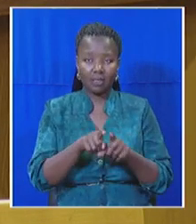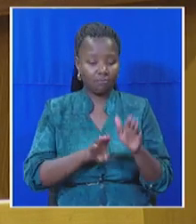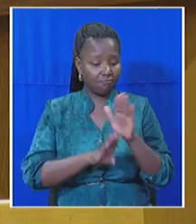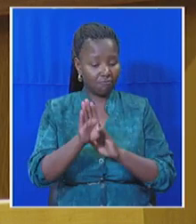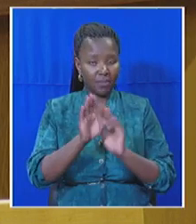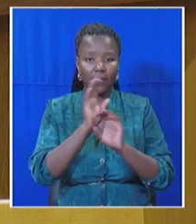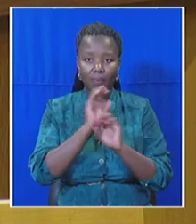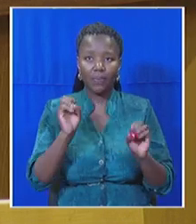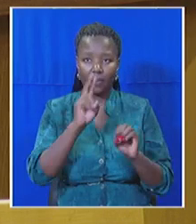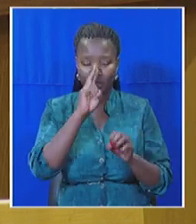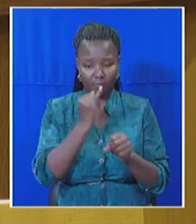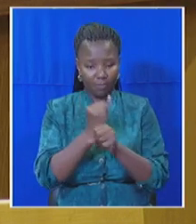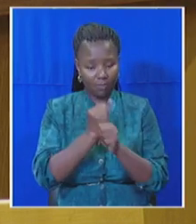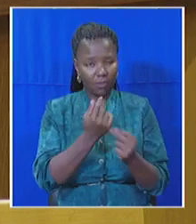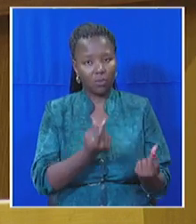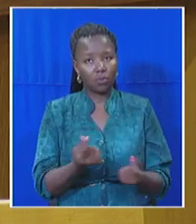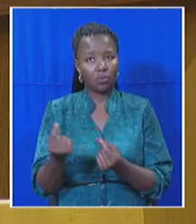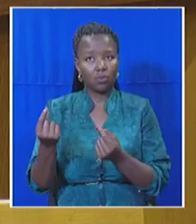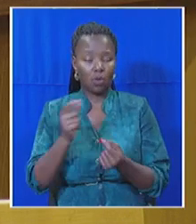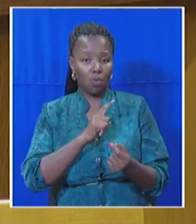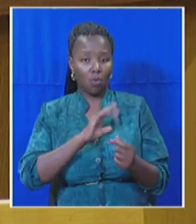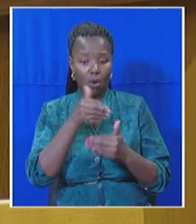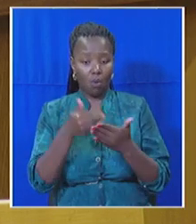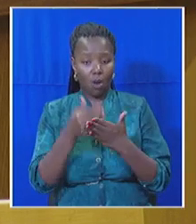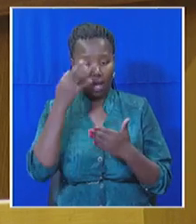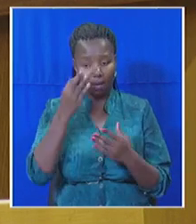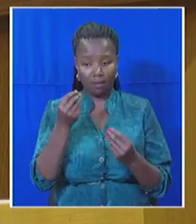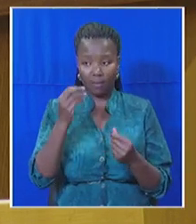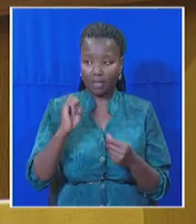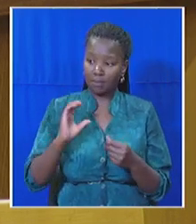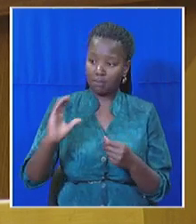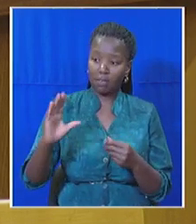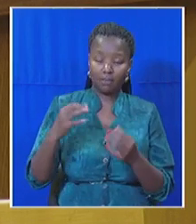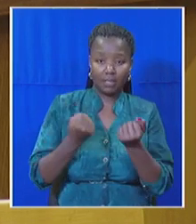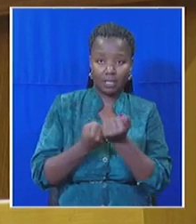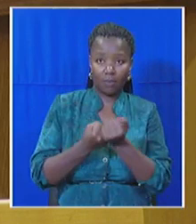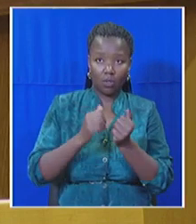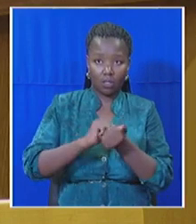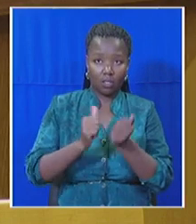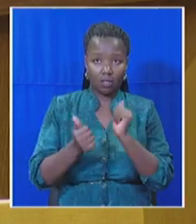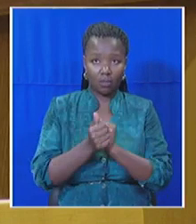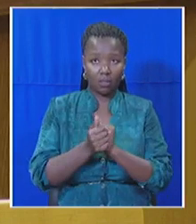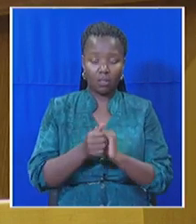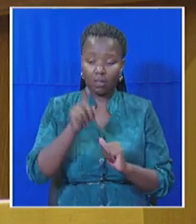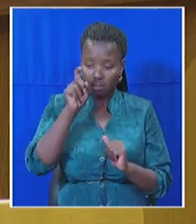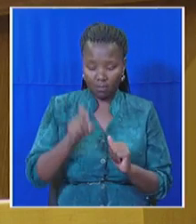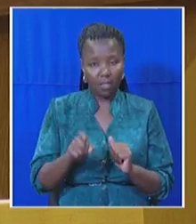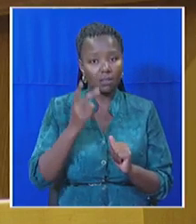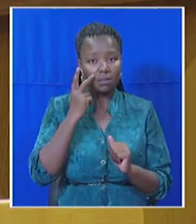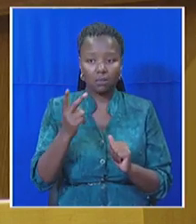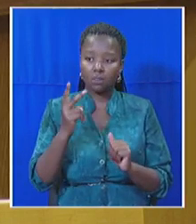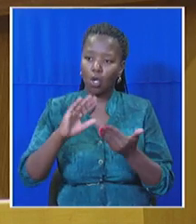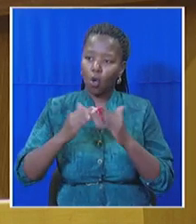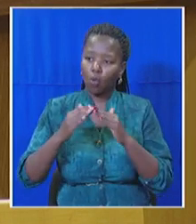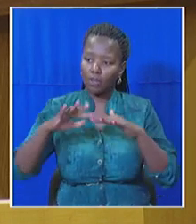need to take serious steps about that, because all the money that the government is putting in support of sport, it has got to translate to social